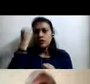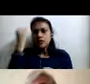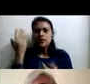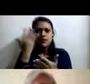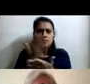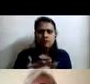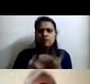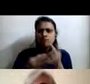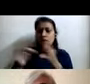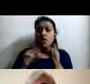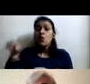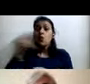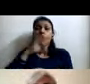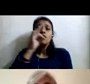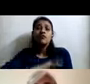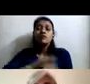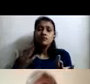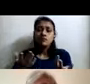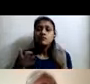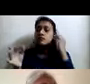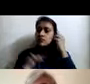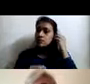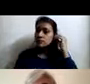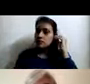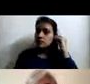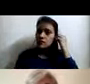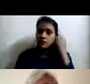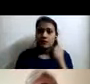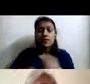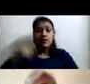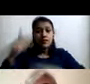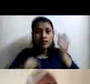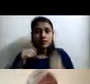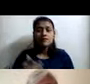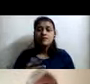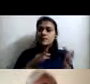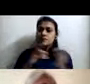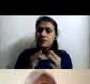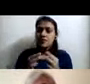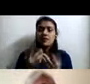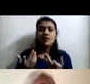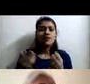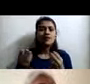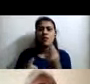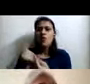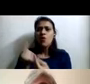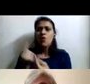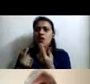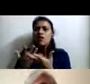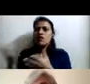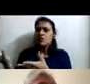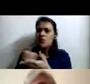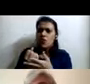How would it benefit them? You know, their current benefits in terms of grazing, firewood, grass collection, all of that would go away.